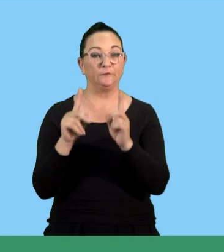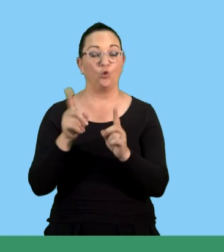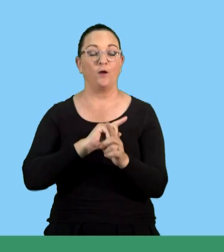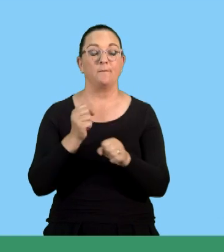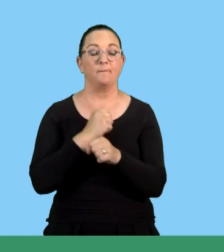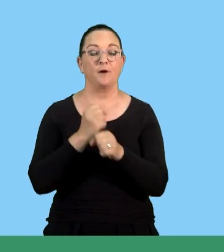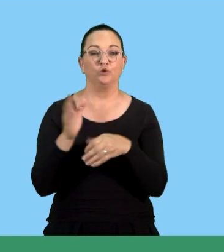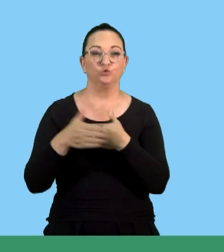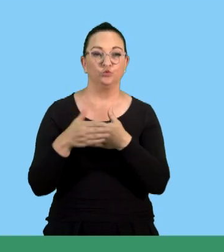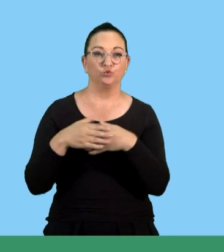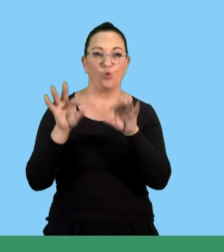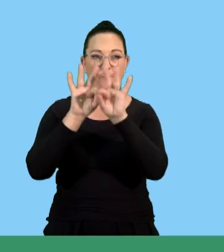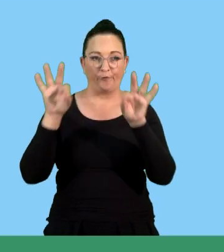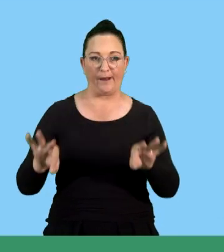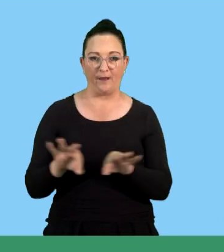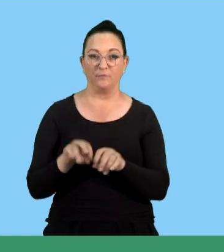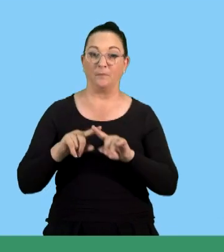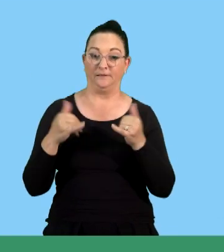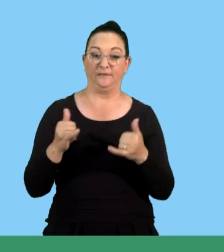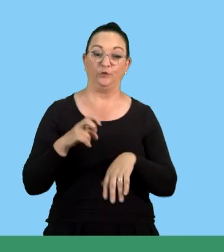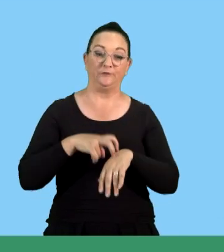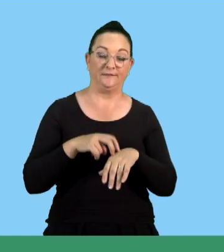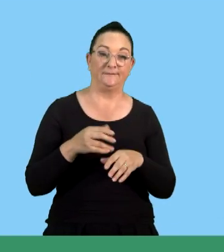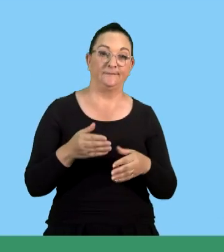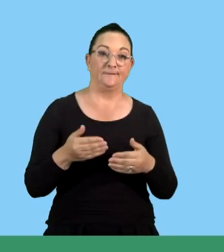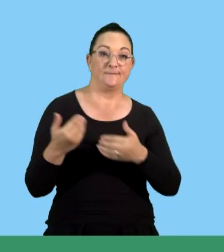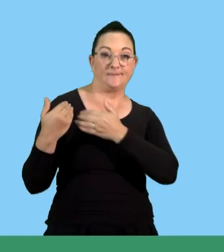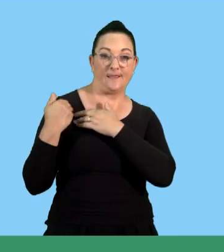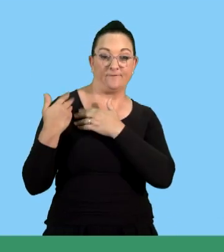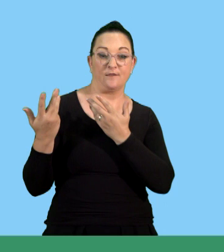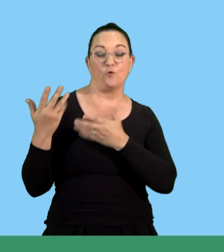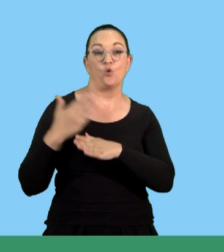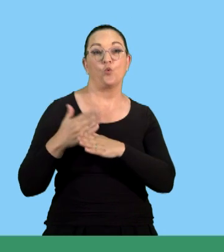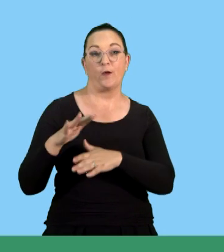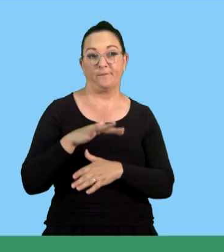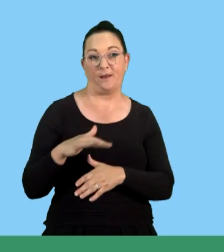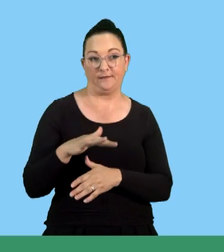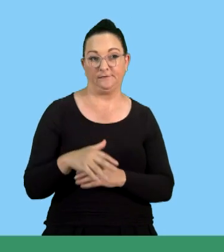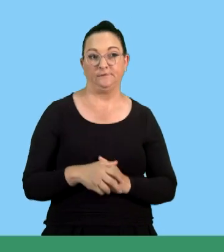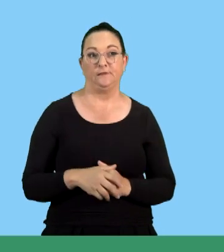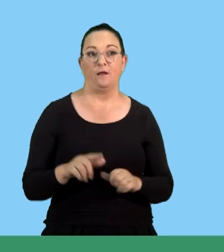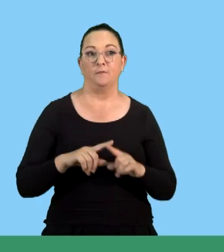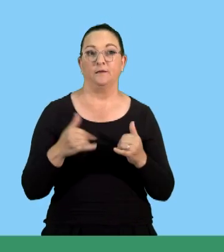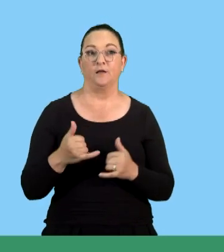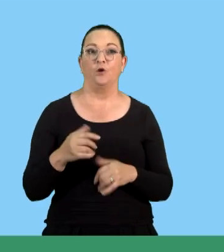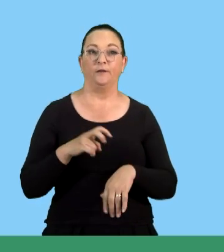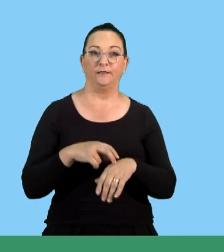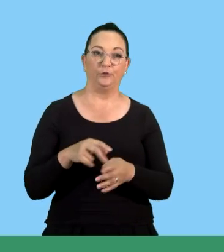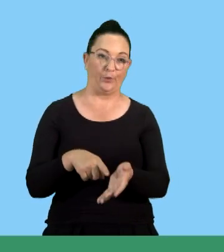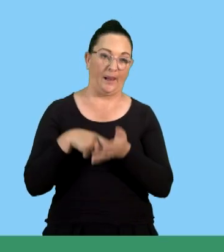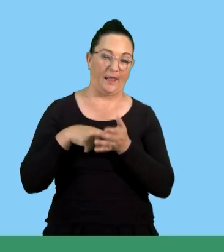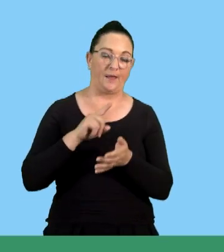frames. PM promotes safety in the workplace by allowing employees who are injured while on duty to claim for